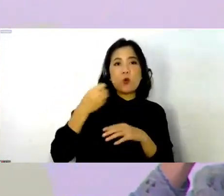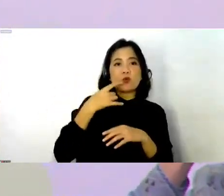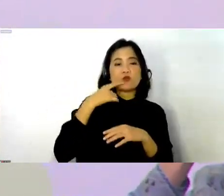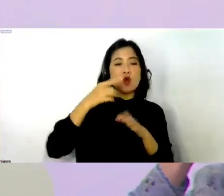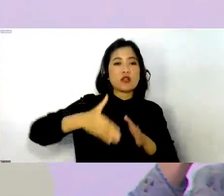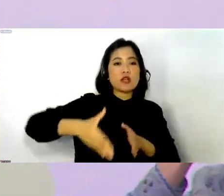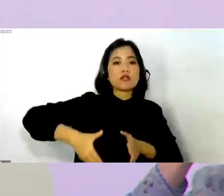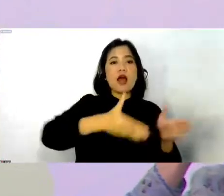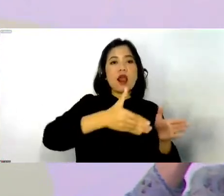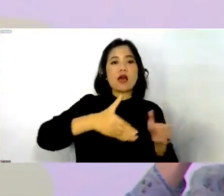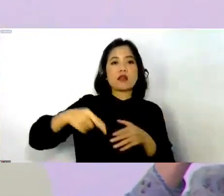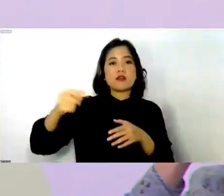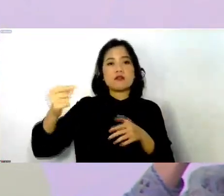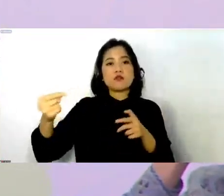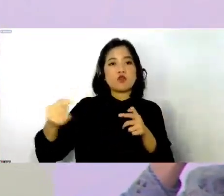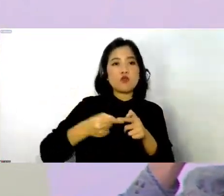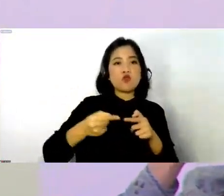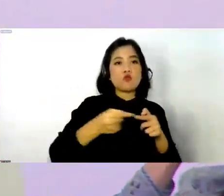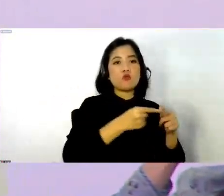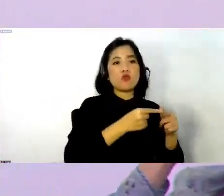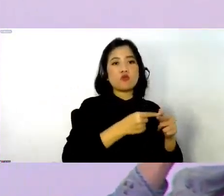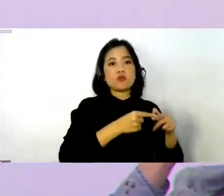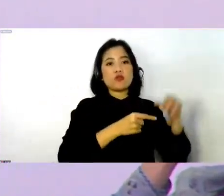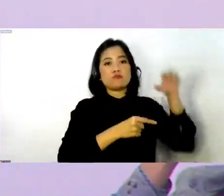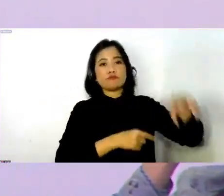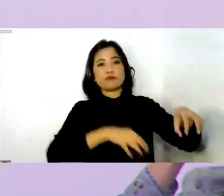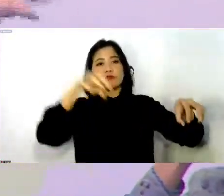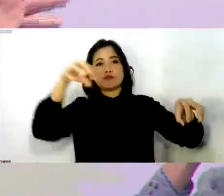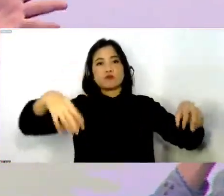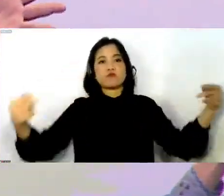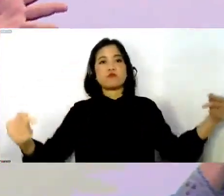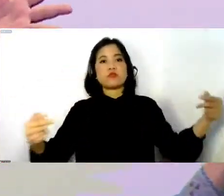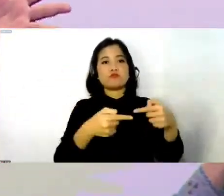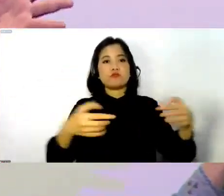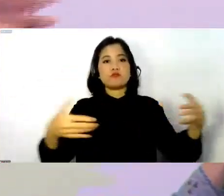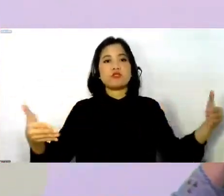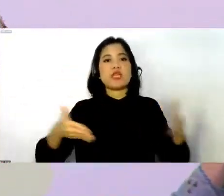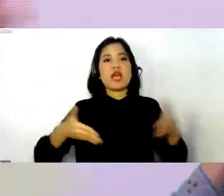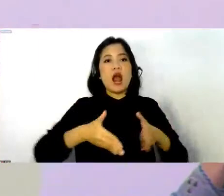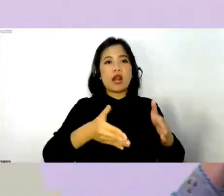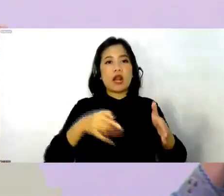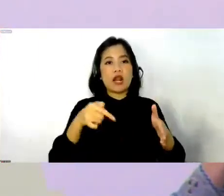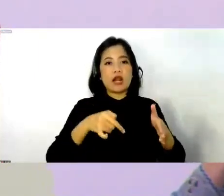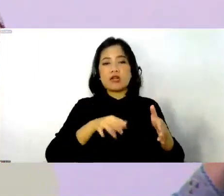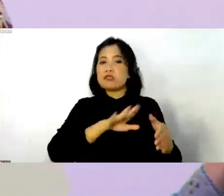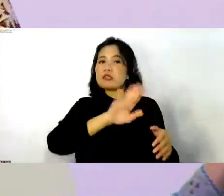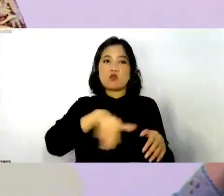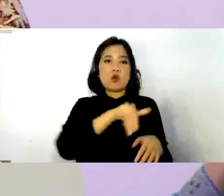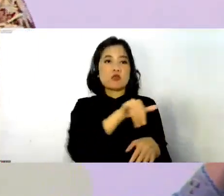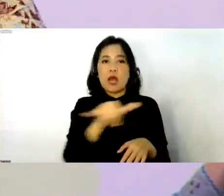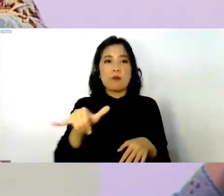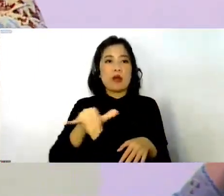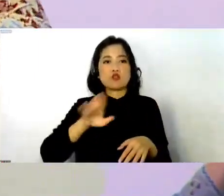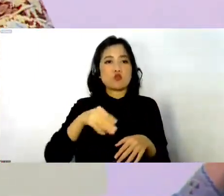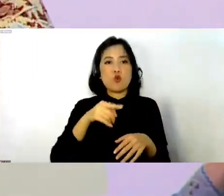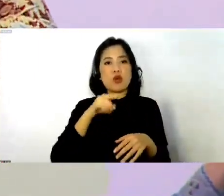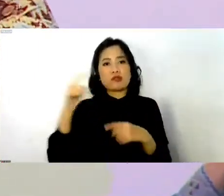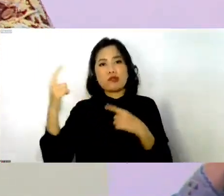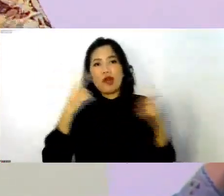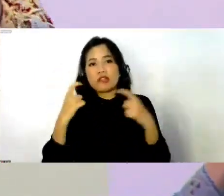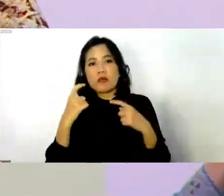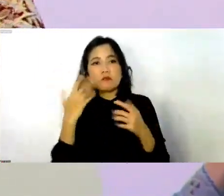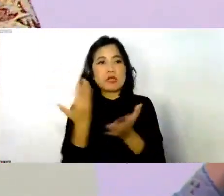most important. So you have to give me the bigger budget. And of course, everybody expects bigger budget every year. The